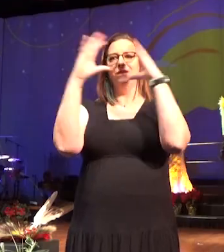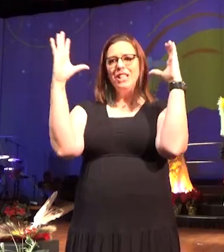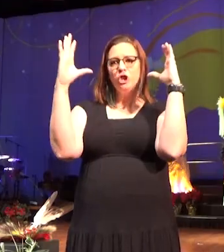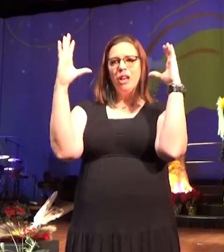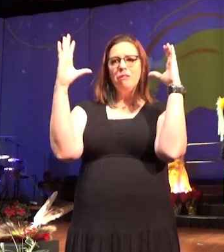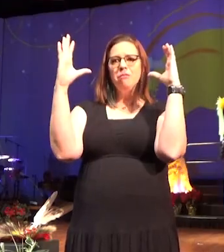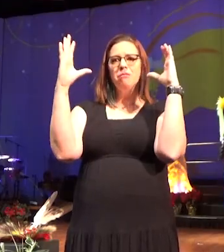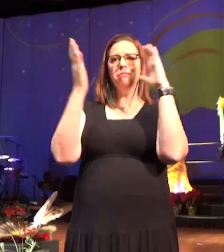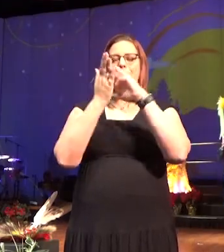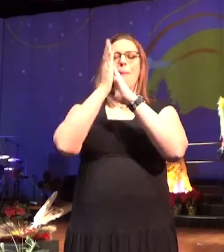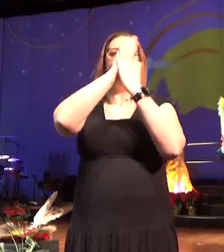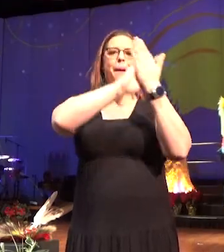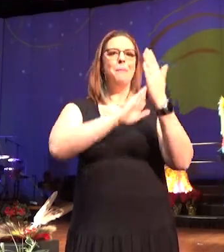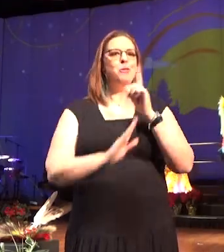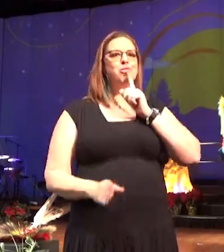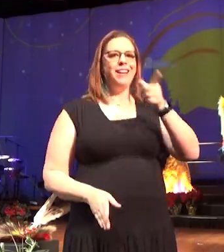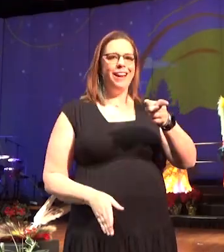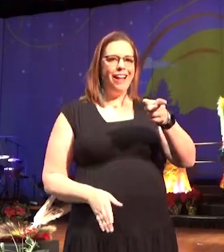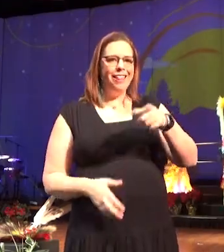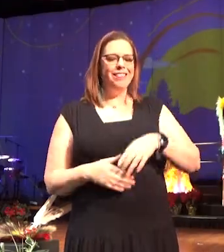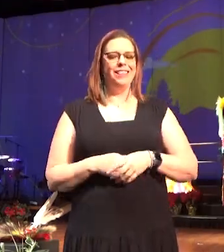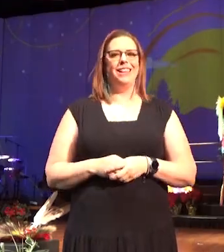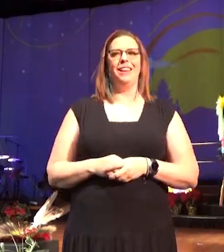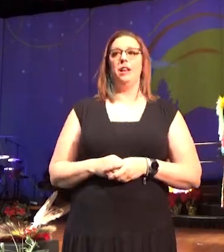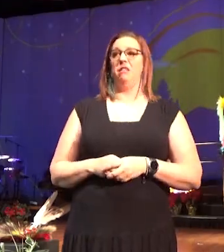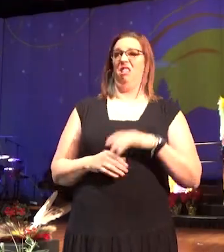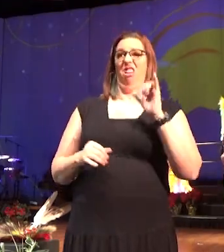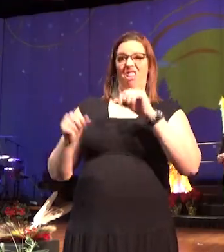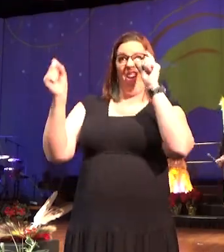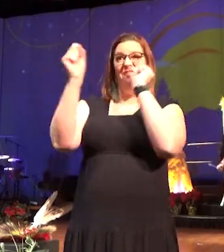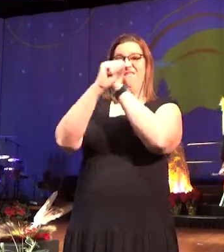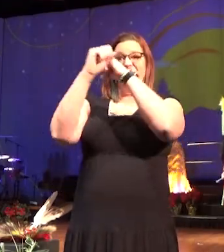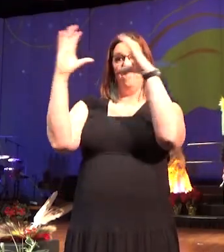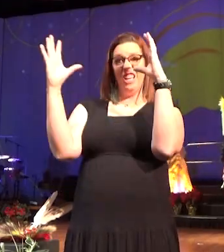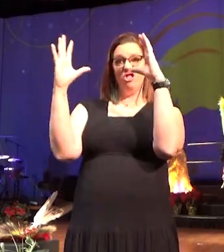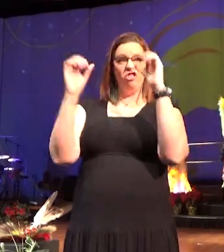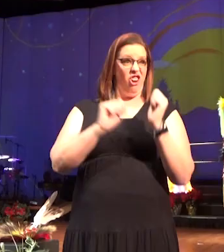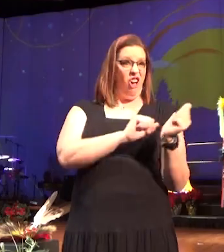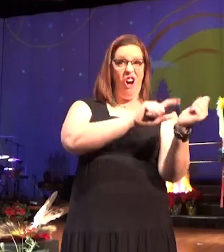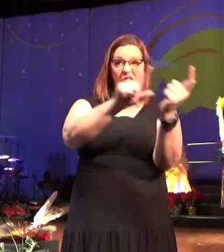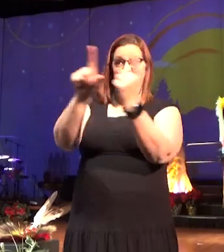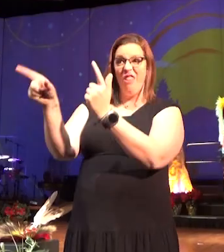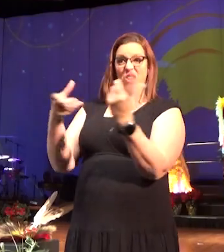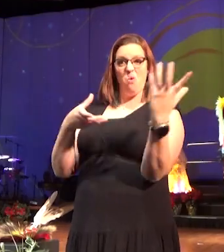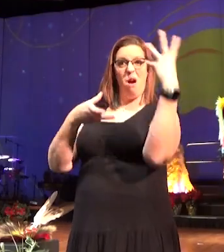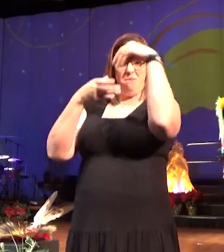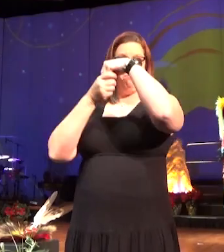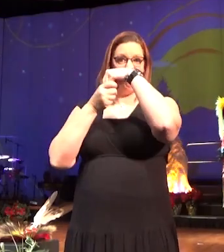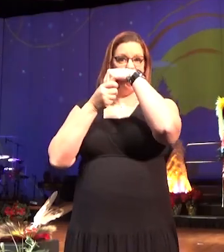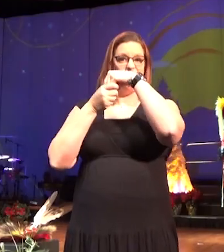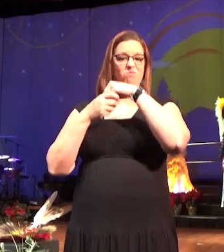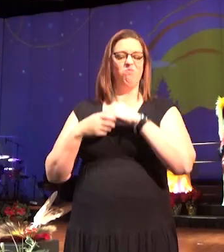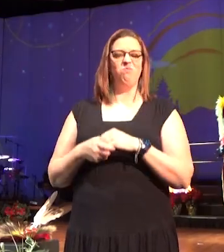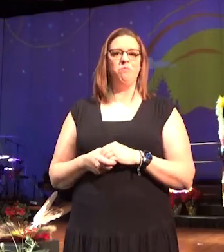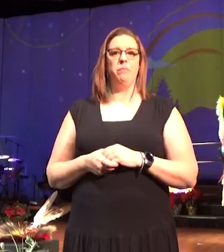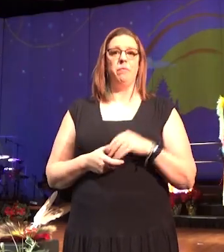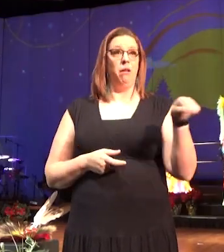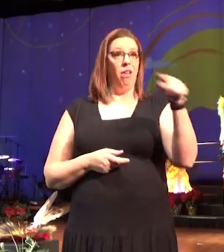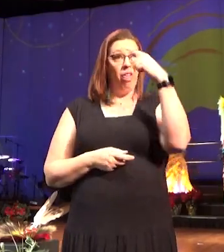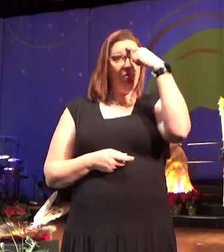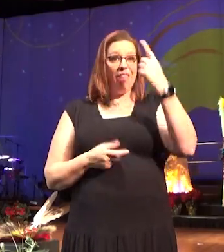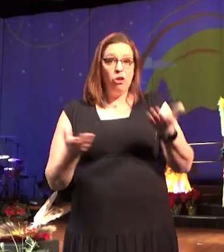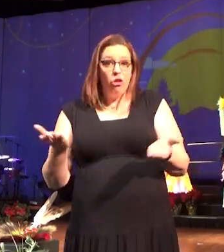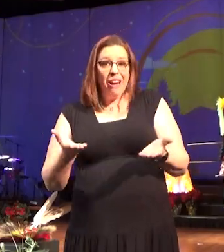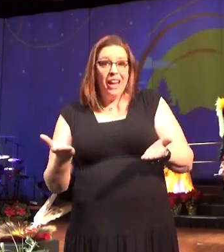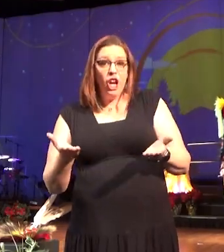that has become reality. And in this vision, all of you are part of this vision. Do you think